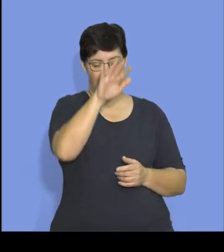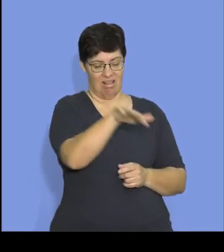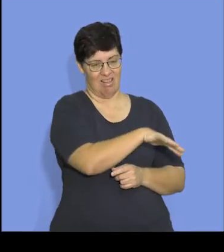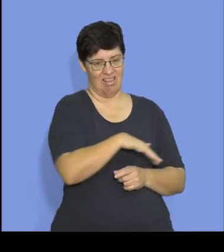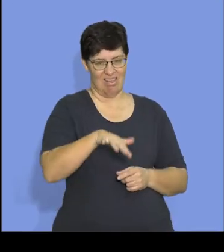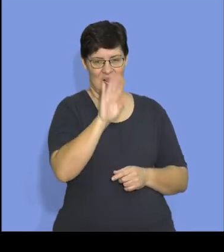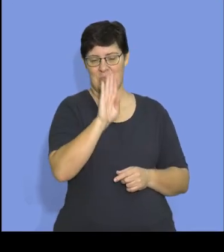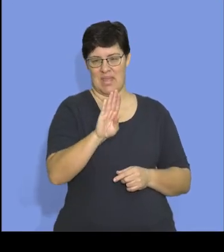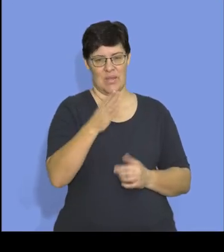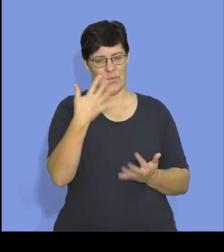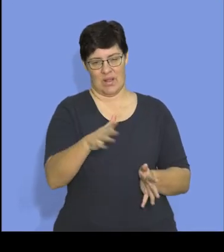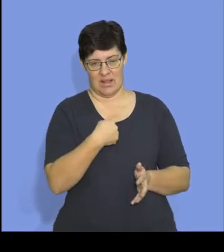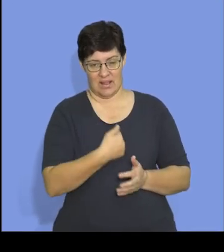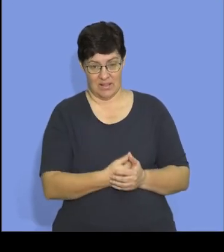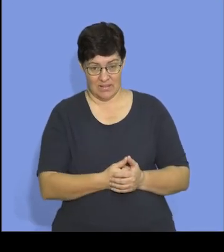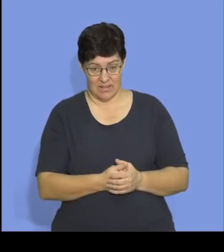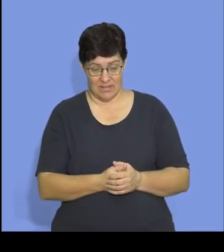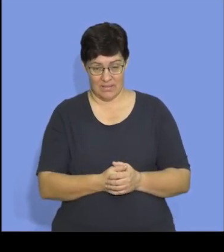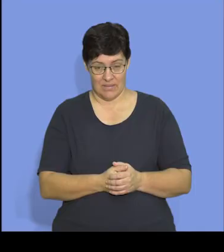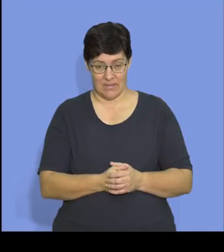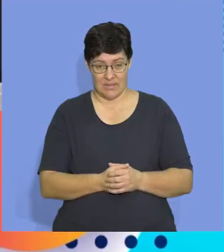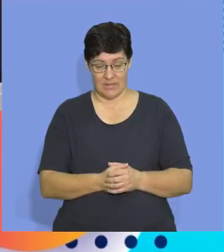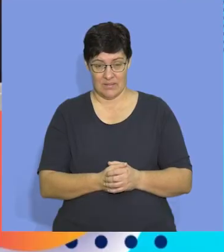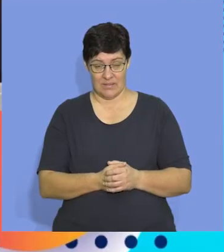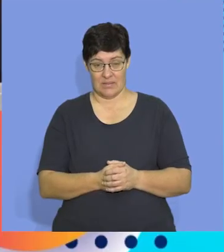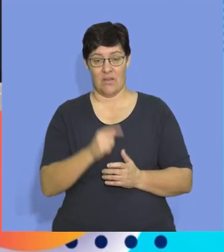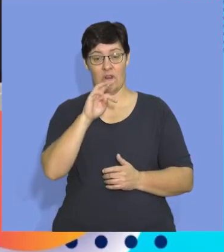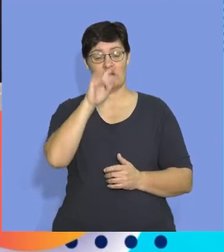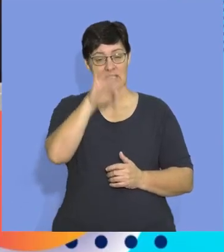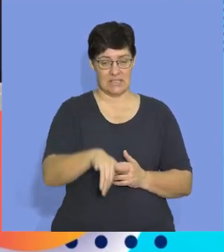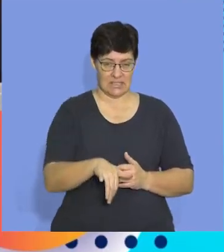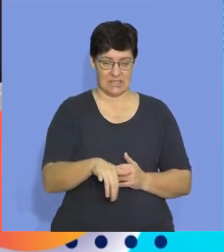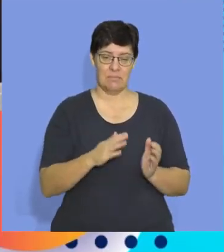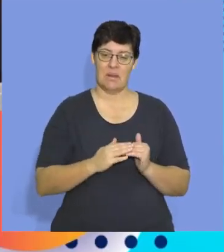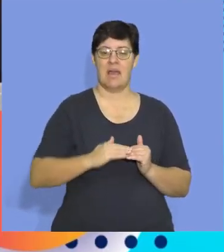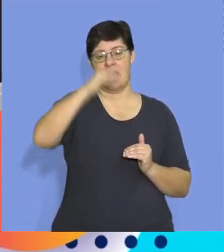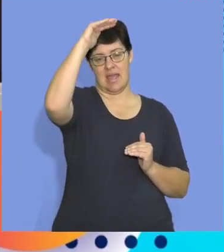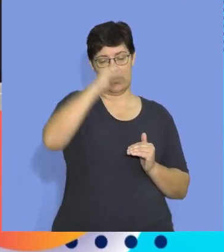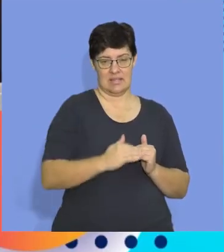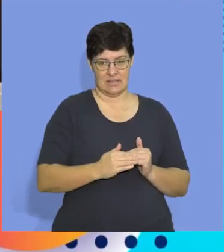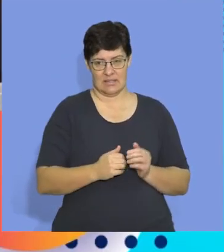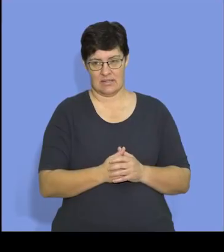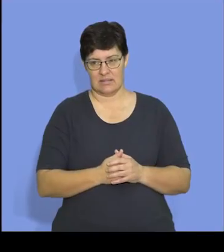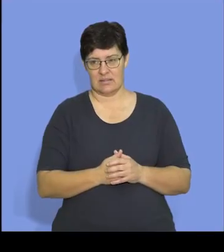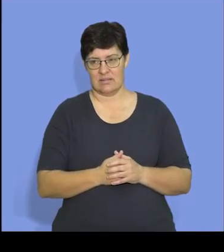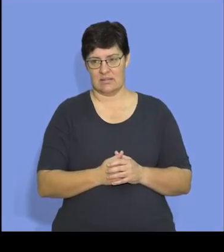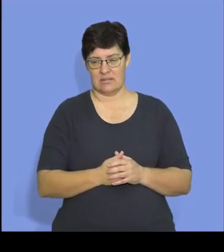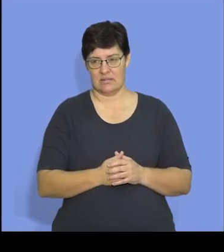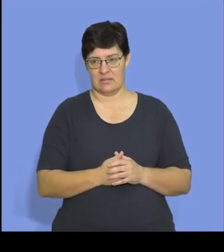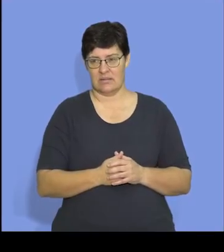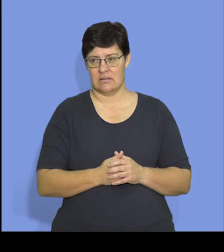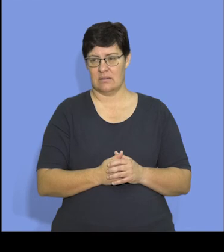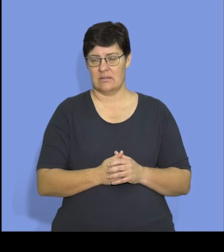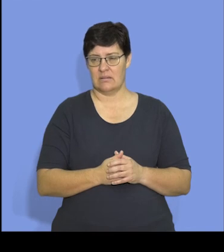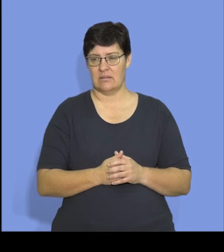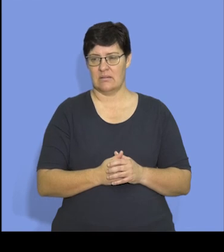B. Okay, so the velocity would be the height. Might have been a little difficult to put in here,